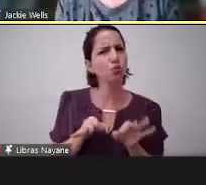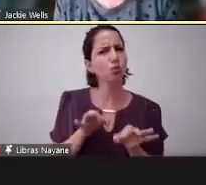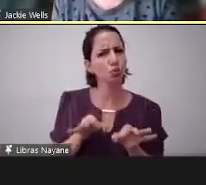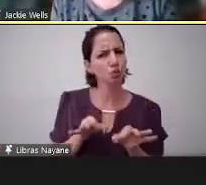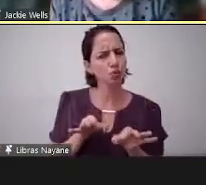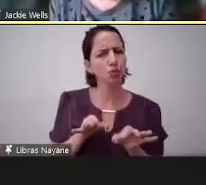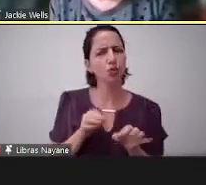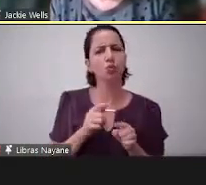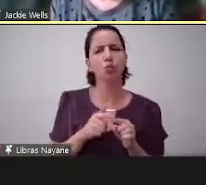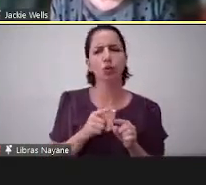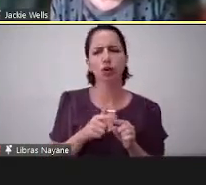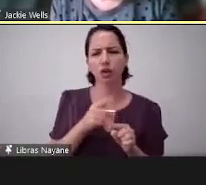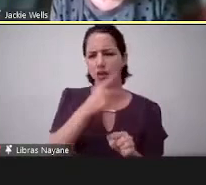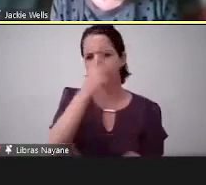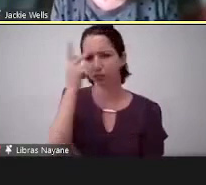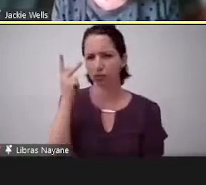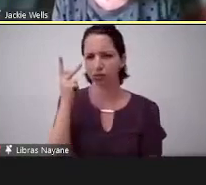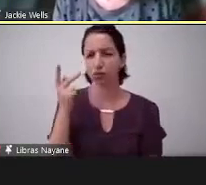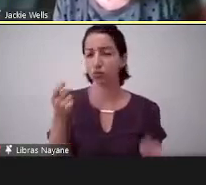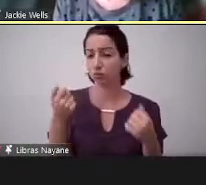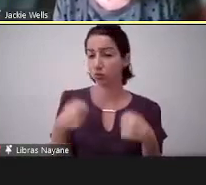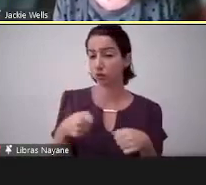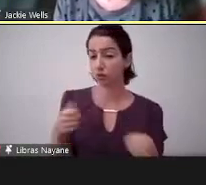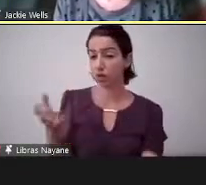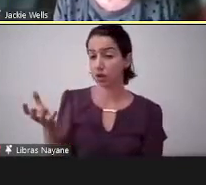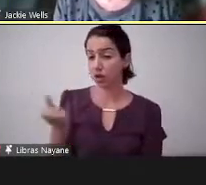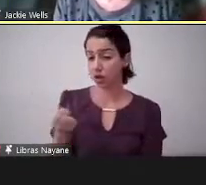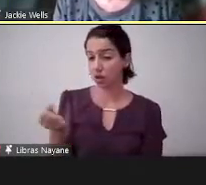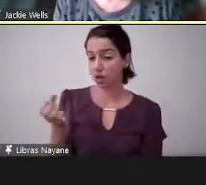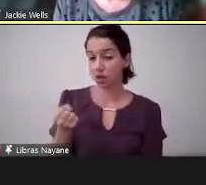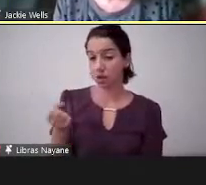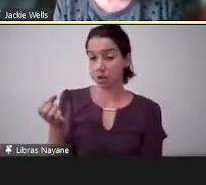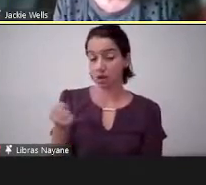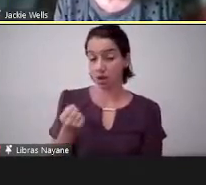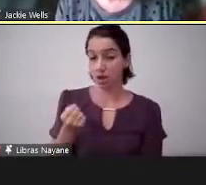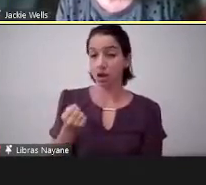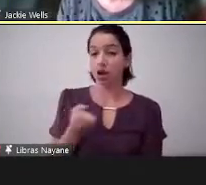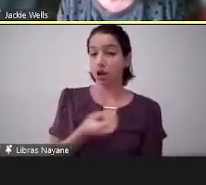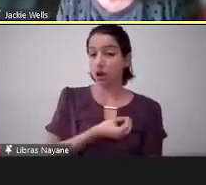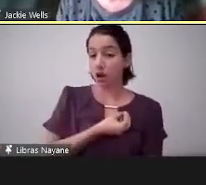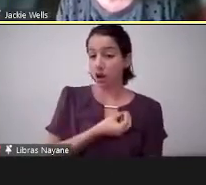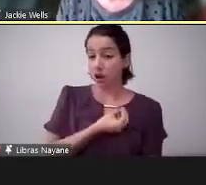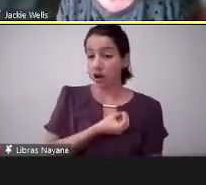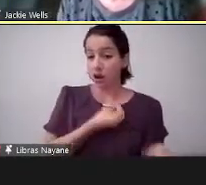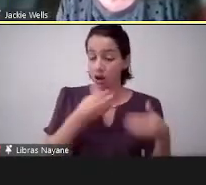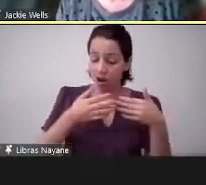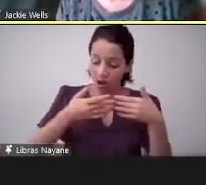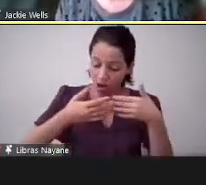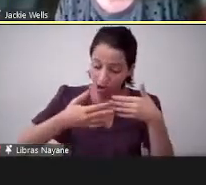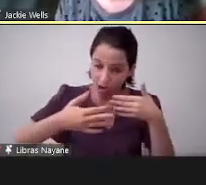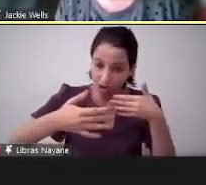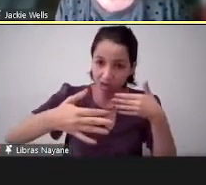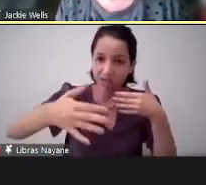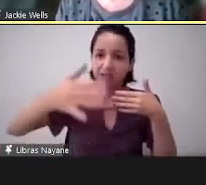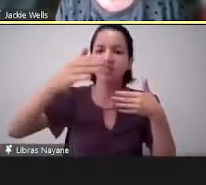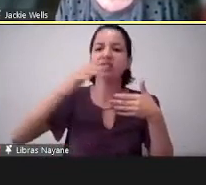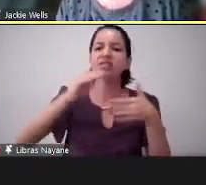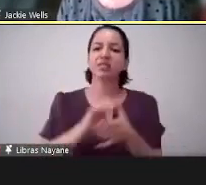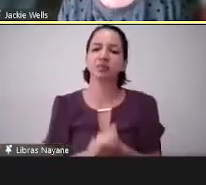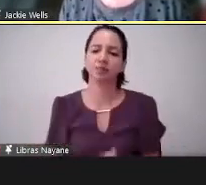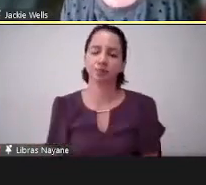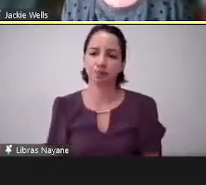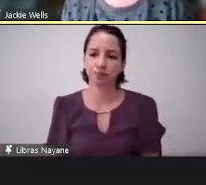EET, as applied in the UK, also provides the government with flexibility, particularly in the ability to